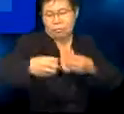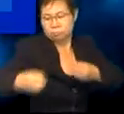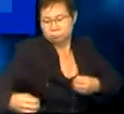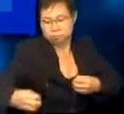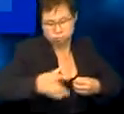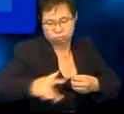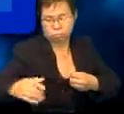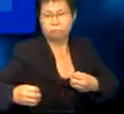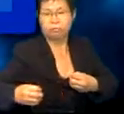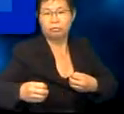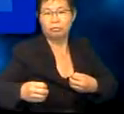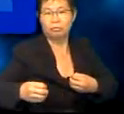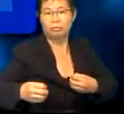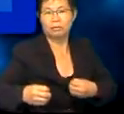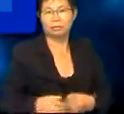are far apart.